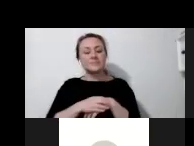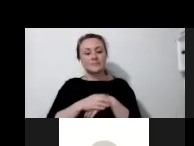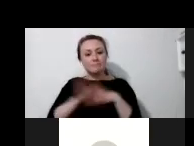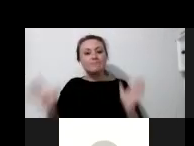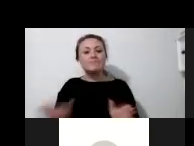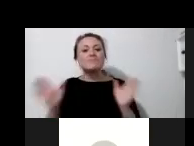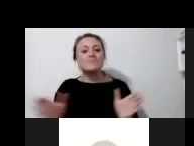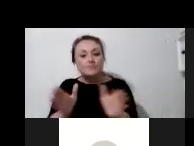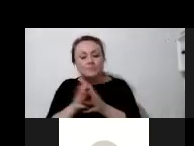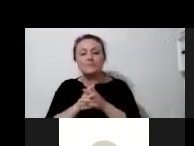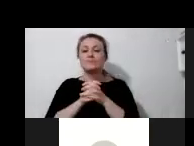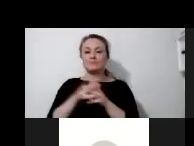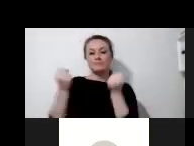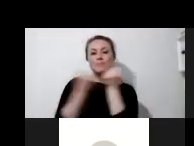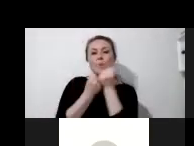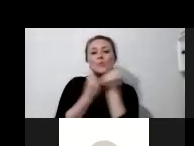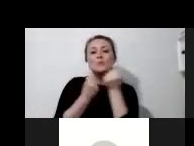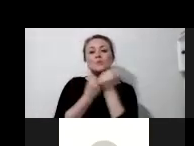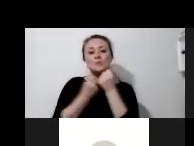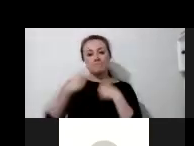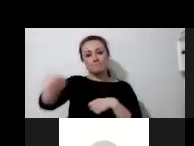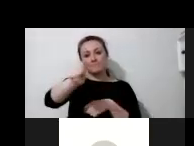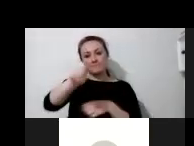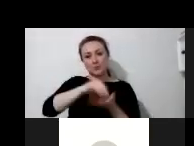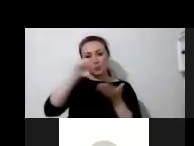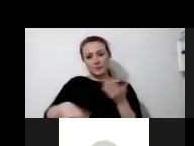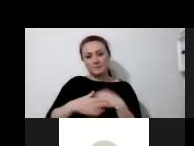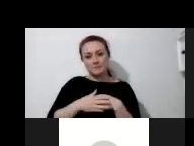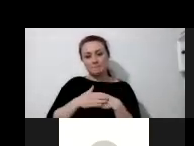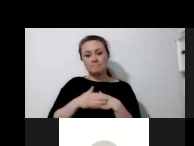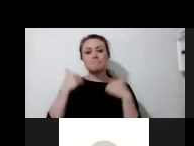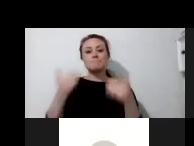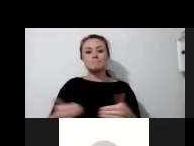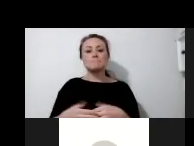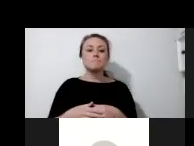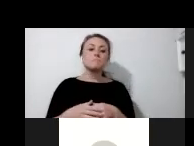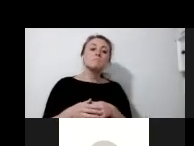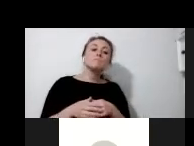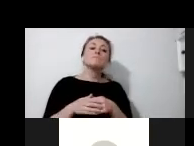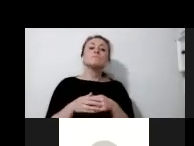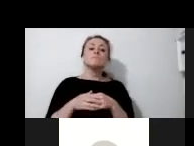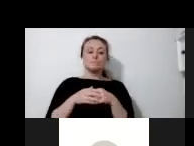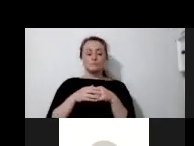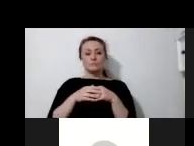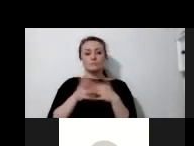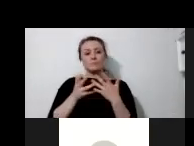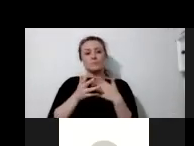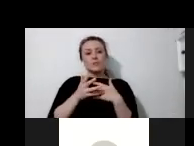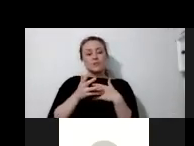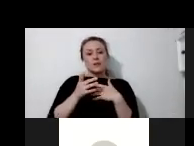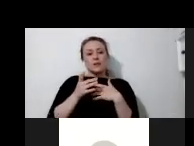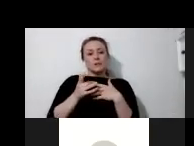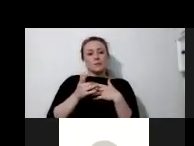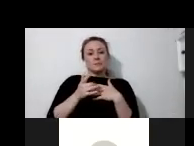them, support them. Next slide. And in all interactions use, I mean, Dr. Mani used this